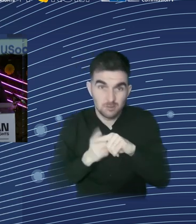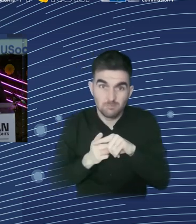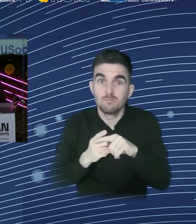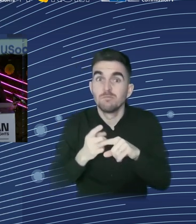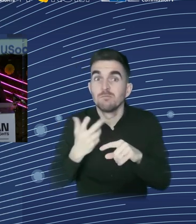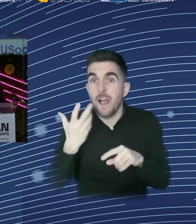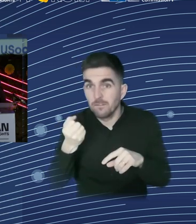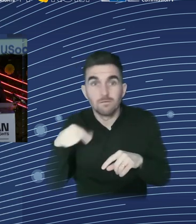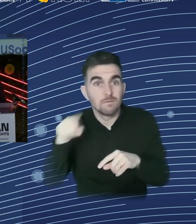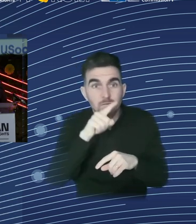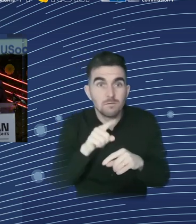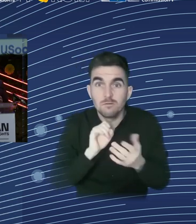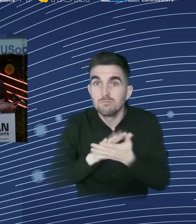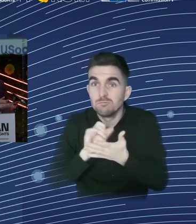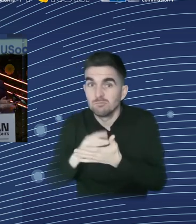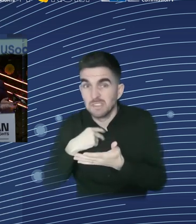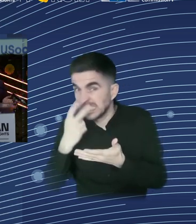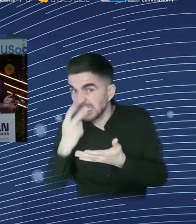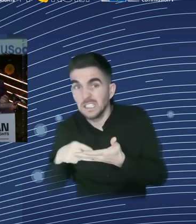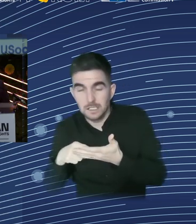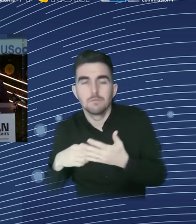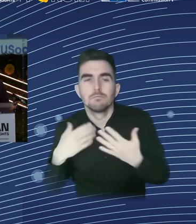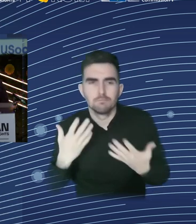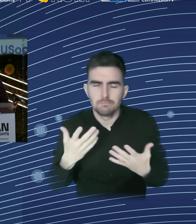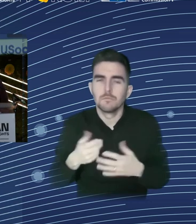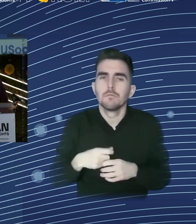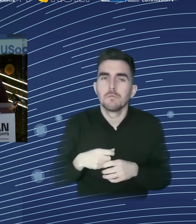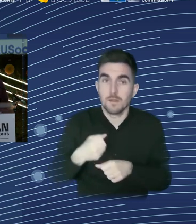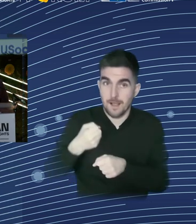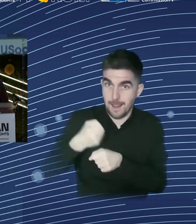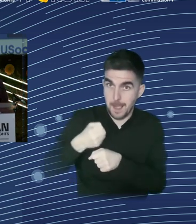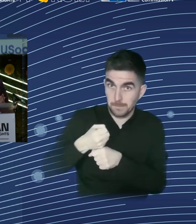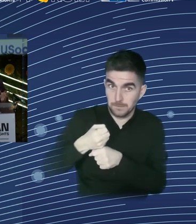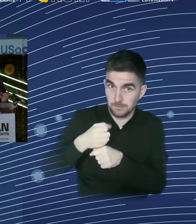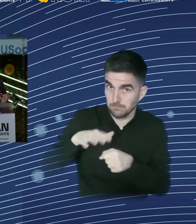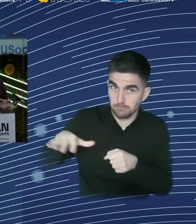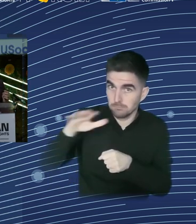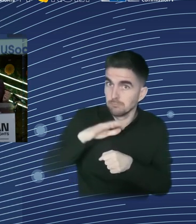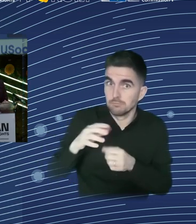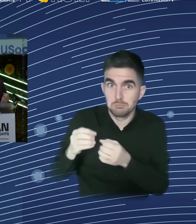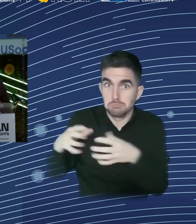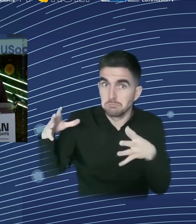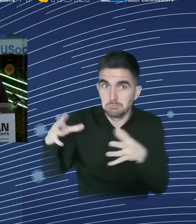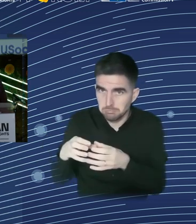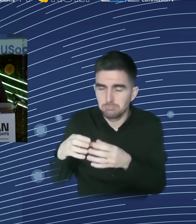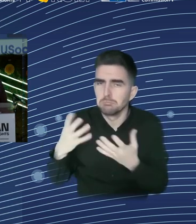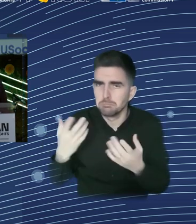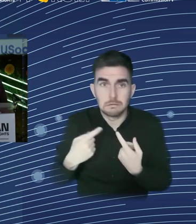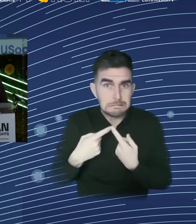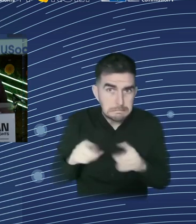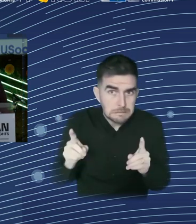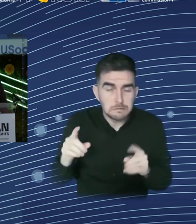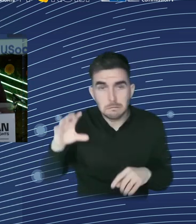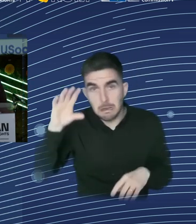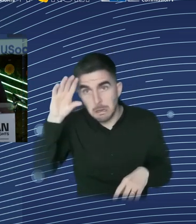across shortage occupations. As was also already just highlighted by Florence, we will look at, on the one hand, to what extent and in